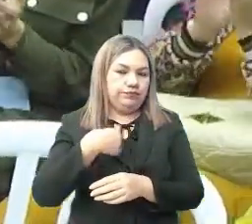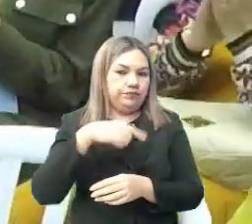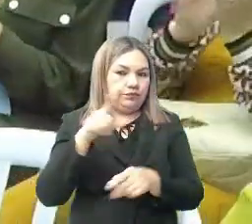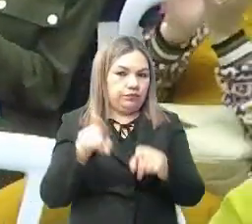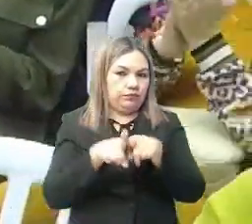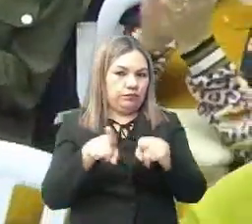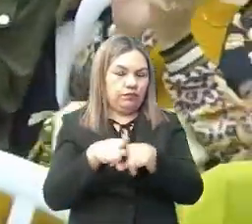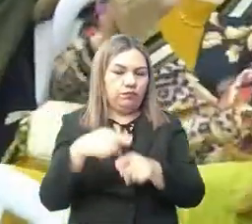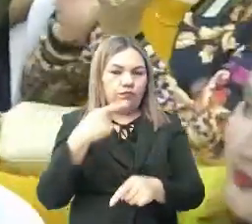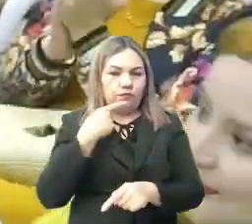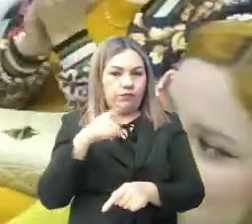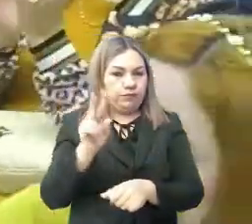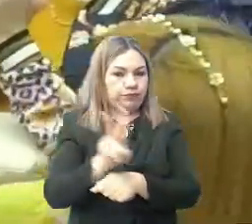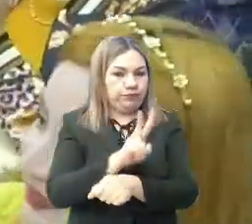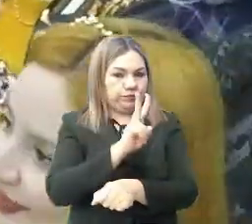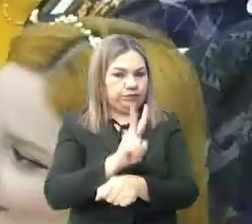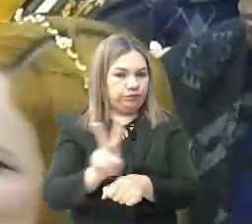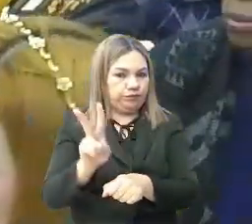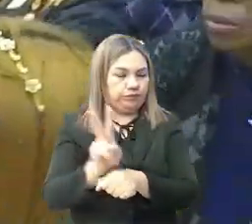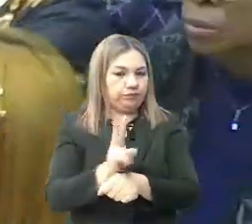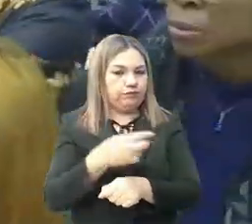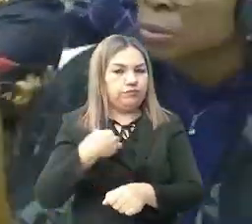Point with the finger at someone and say,